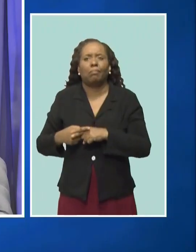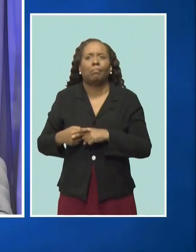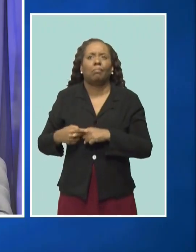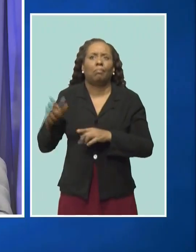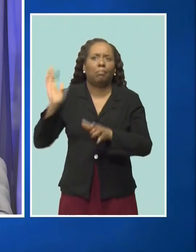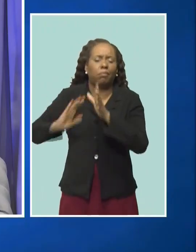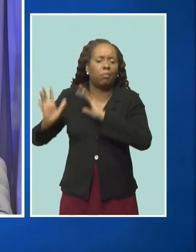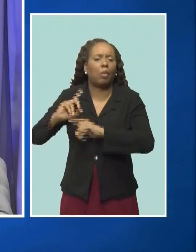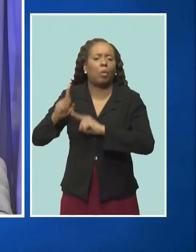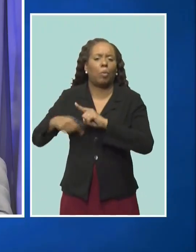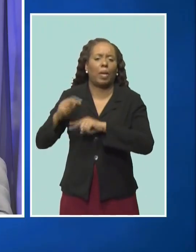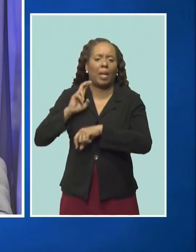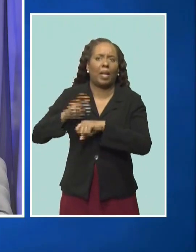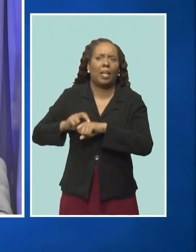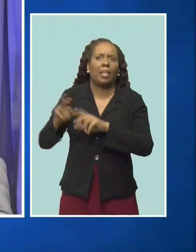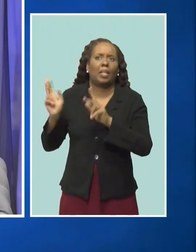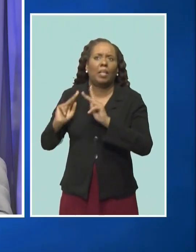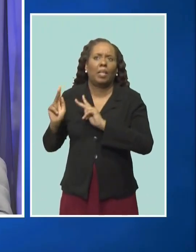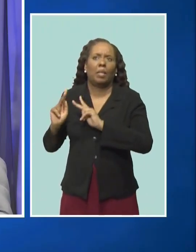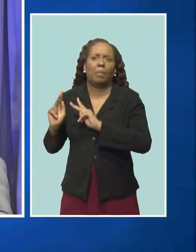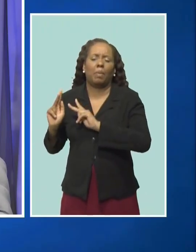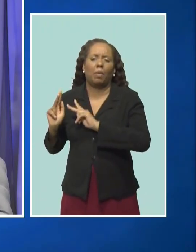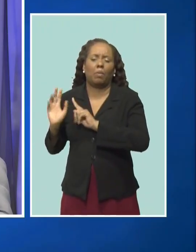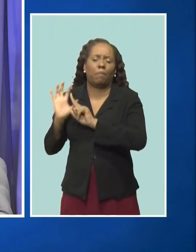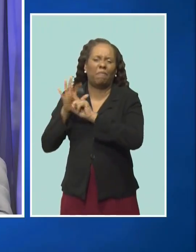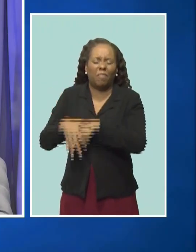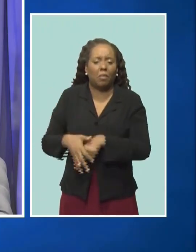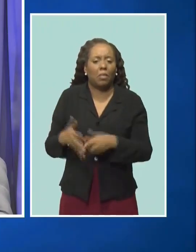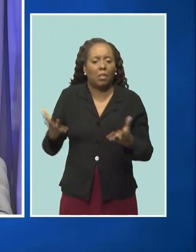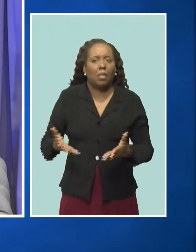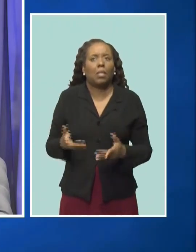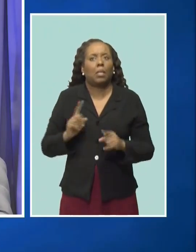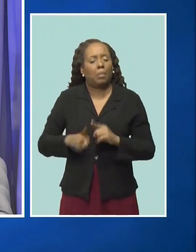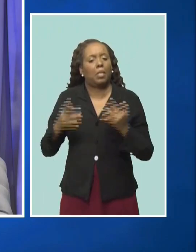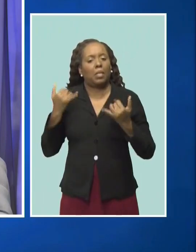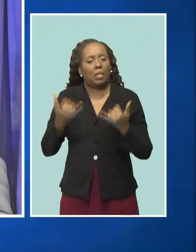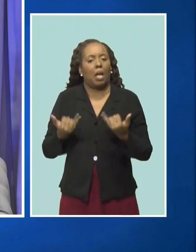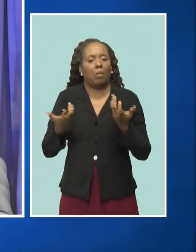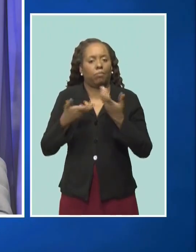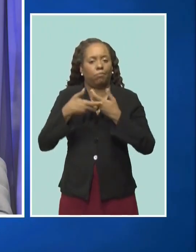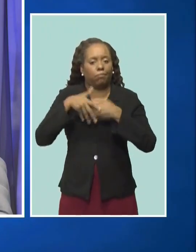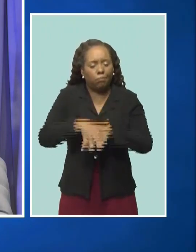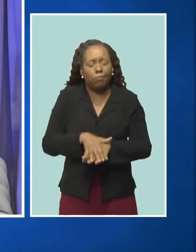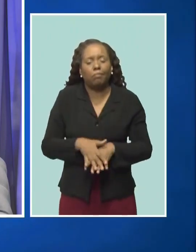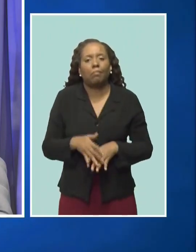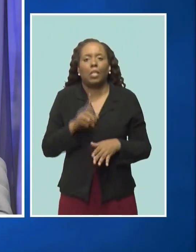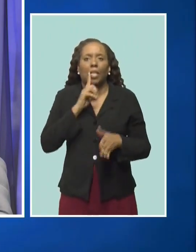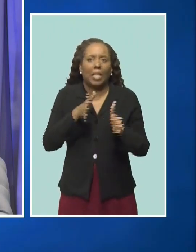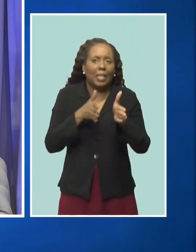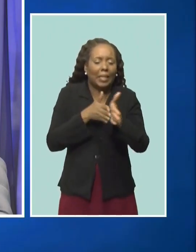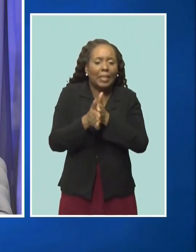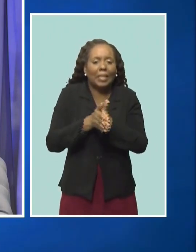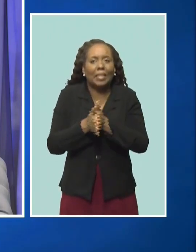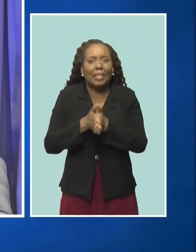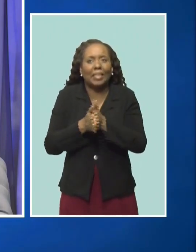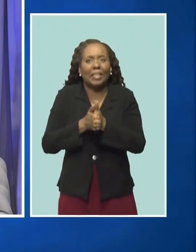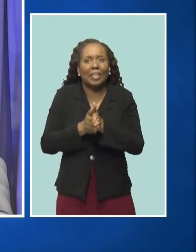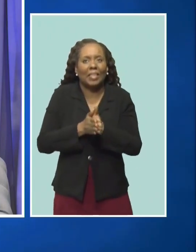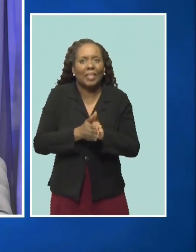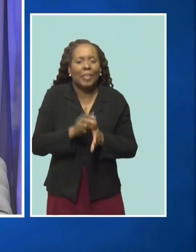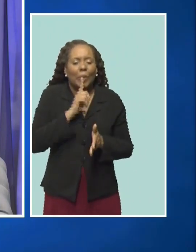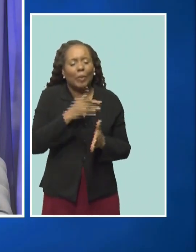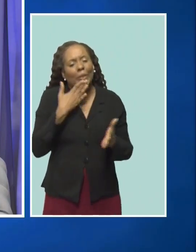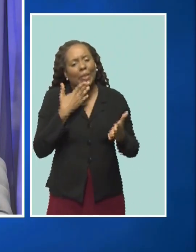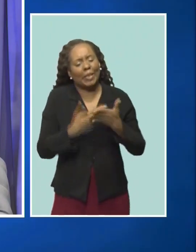Irish who came here, not by choice initially, but have now become part of your community, and looking forward to a very much a